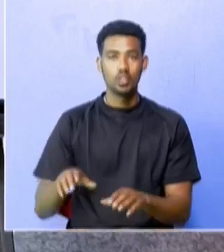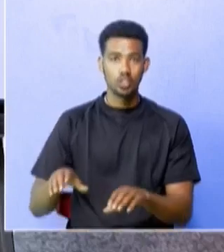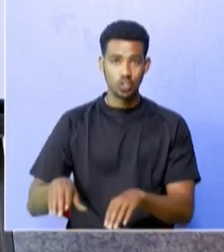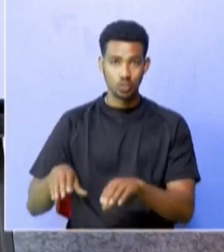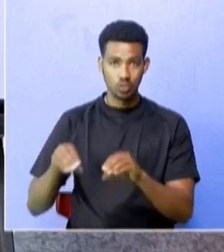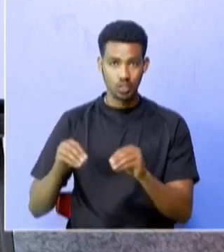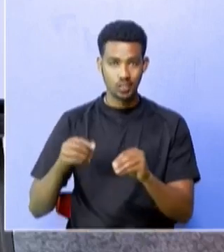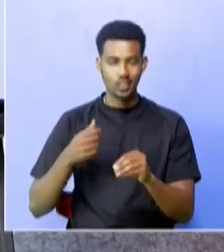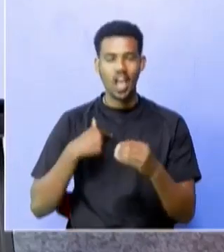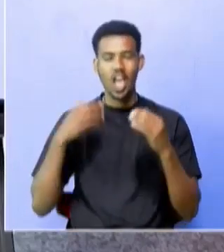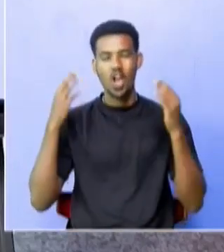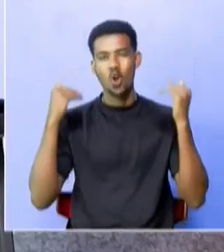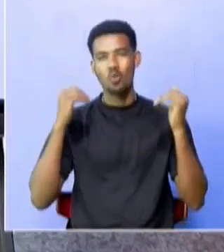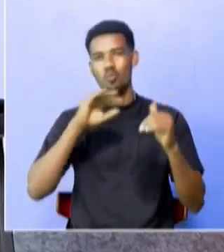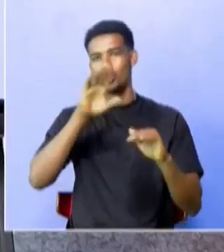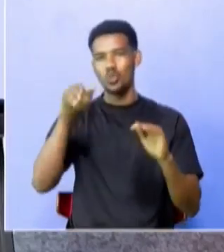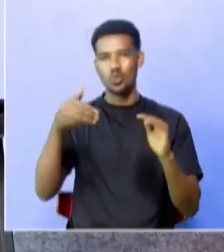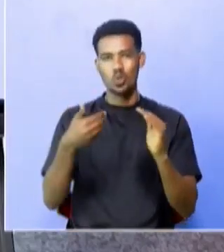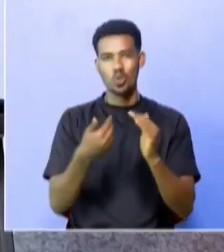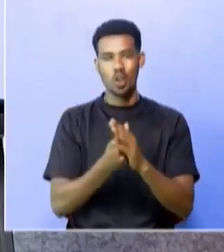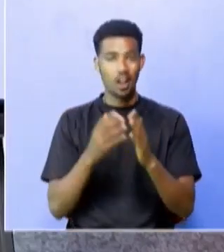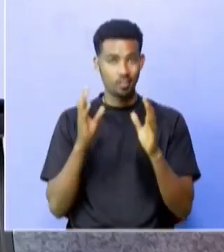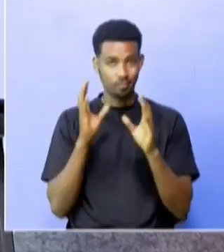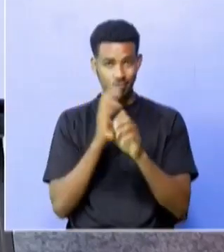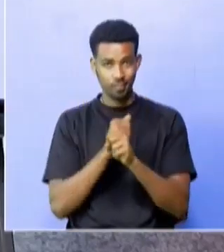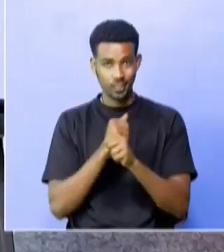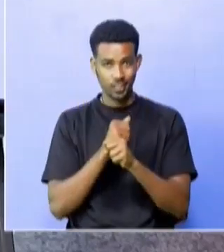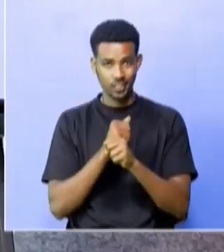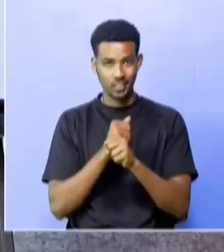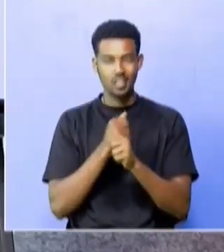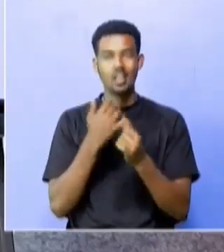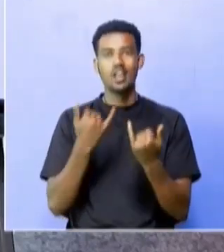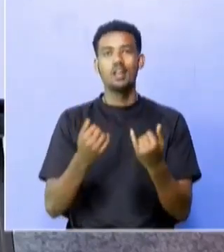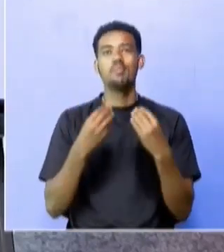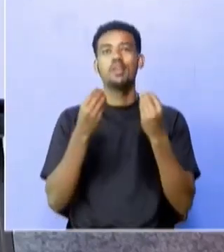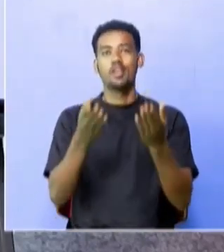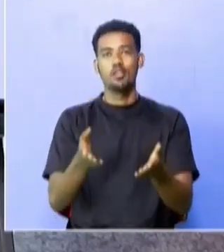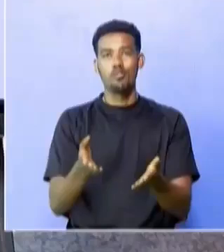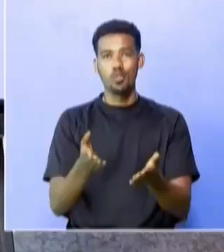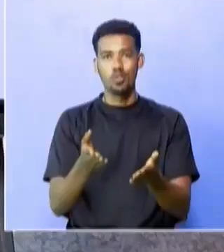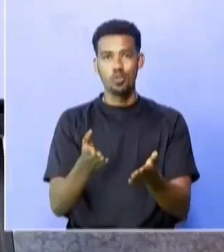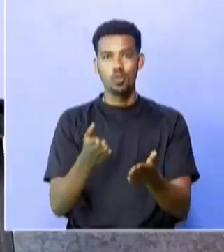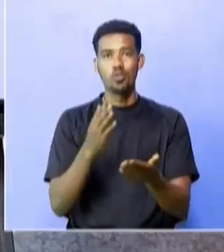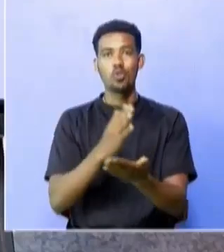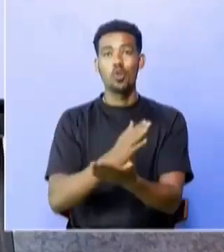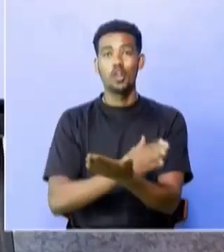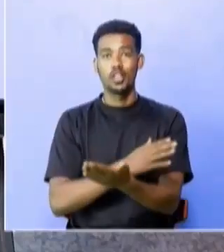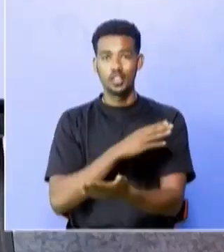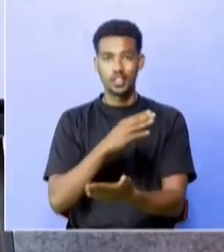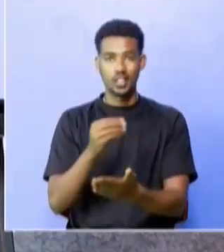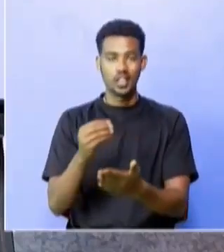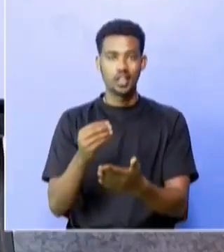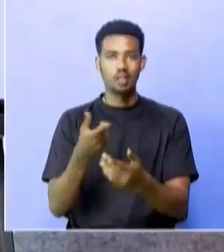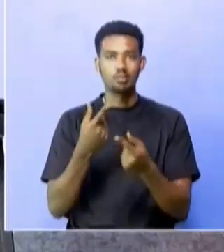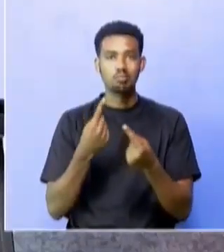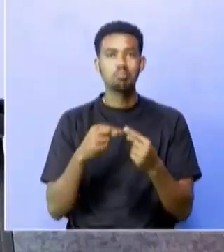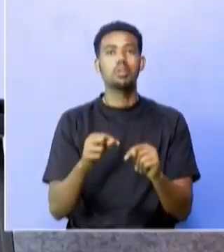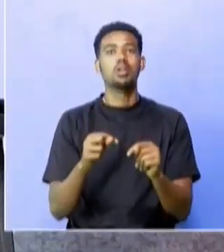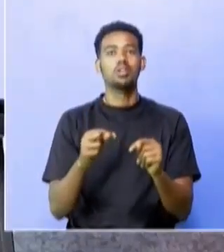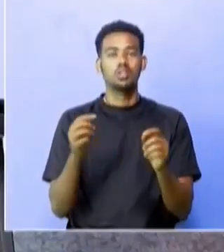Students, I hope you all have finished. And let me give you correction and practice together. So, I am